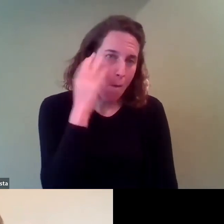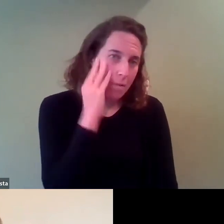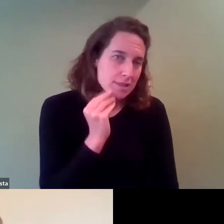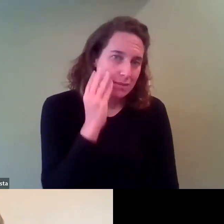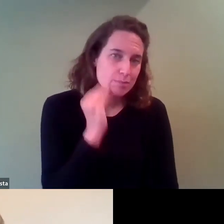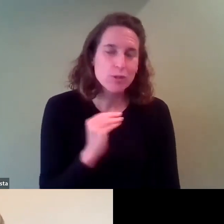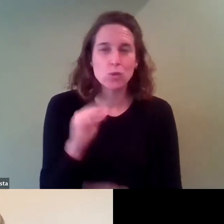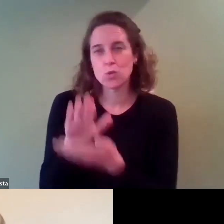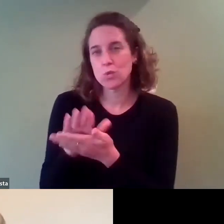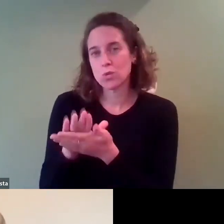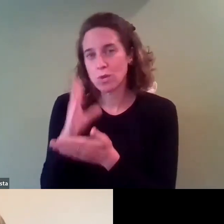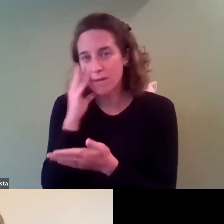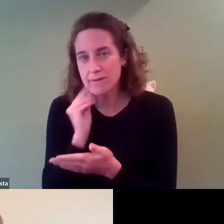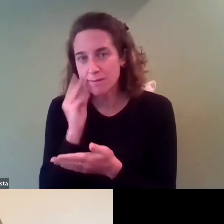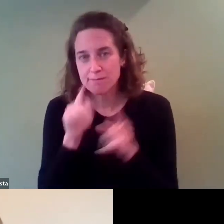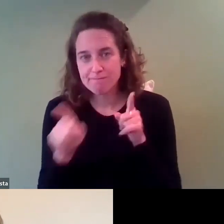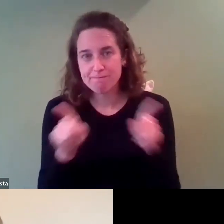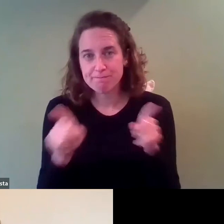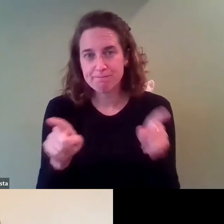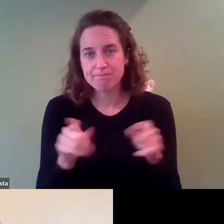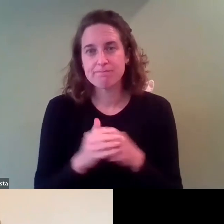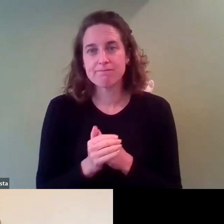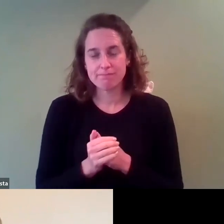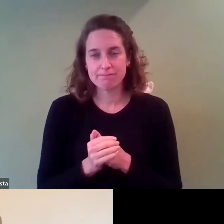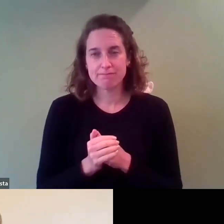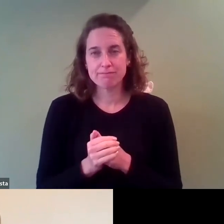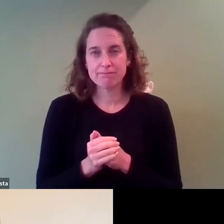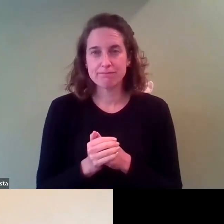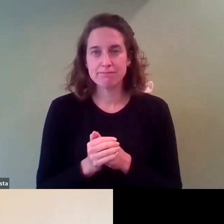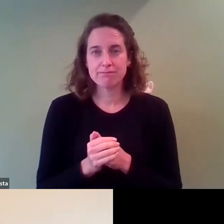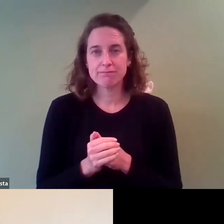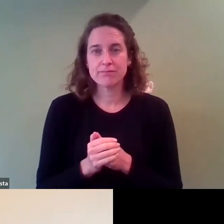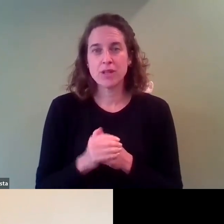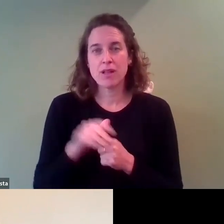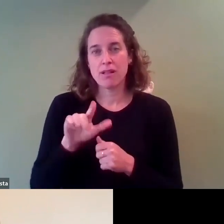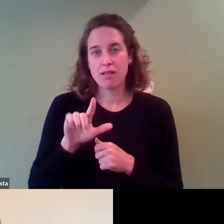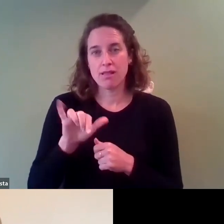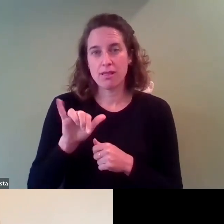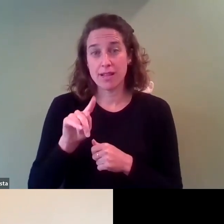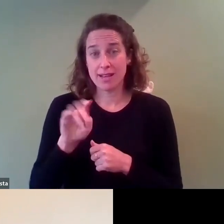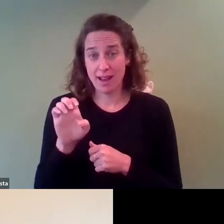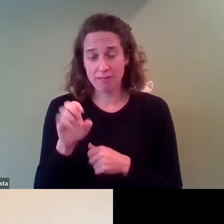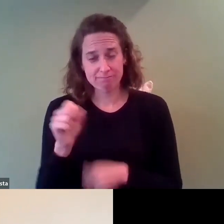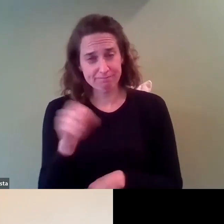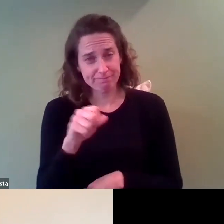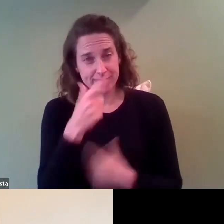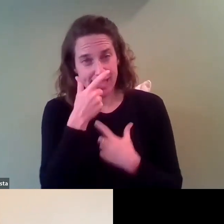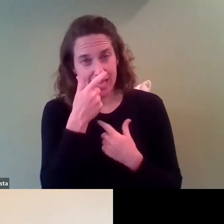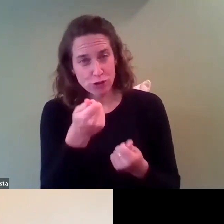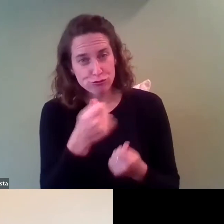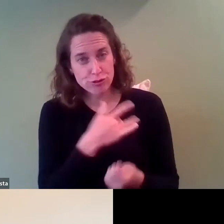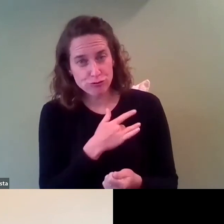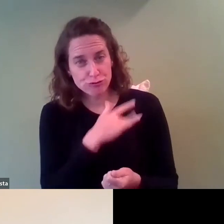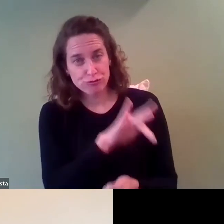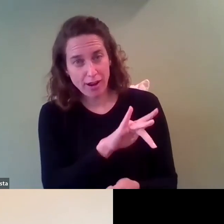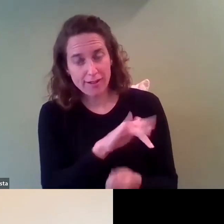I think it's an interesting trend, because I think a lot of educators will tell you, and